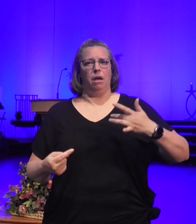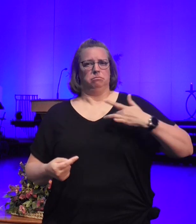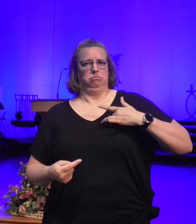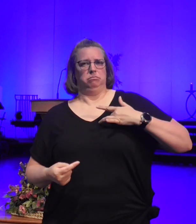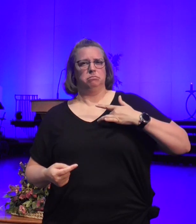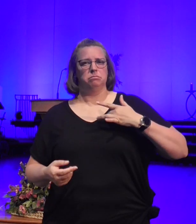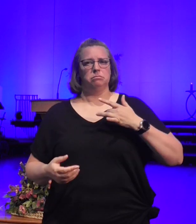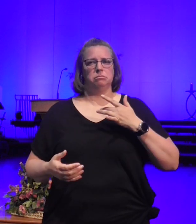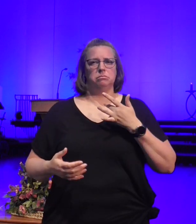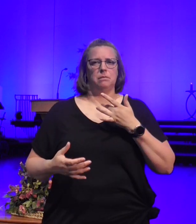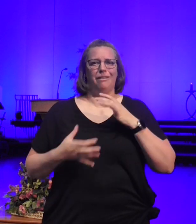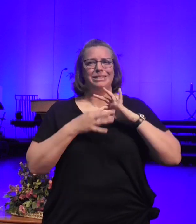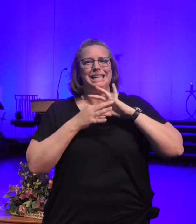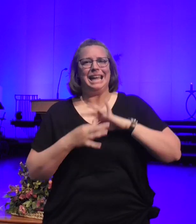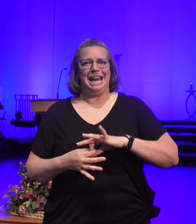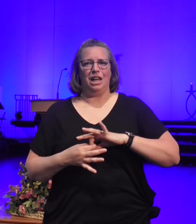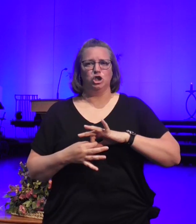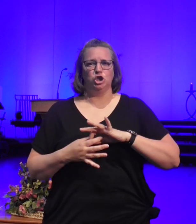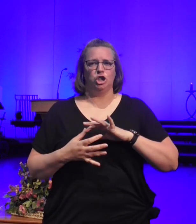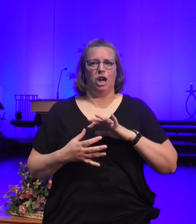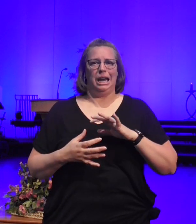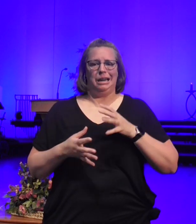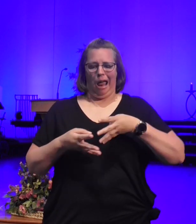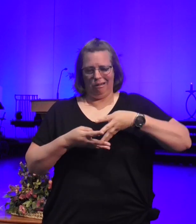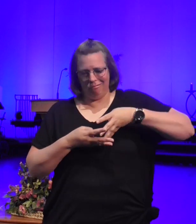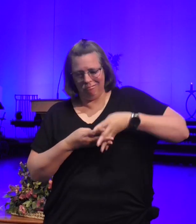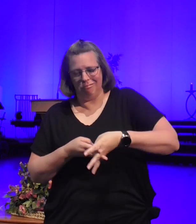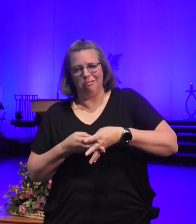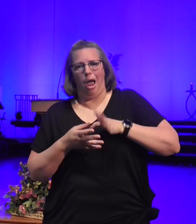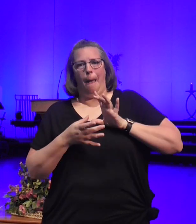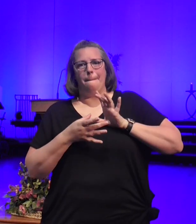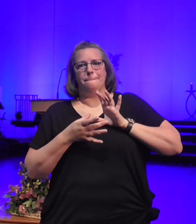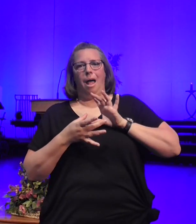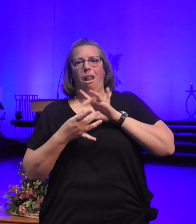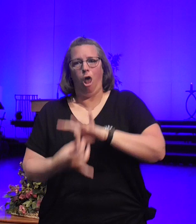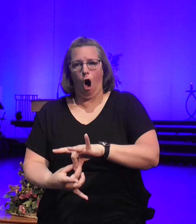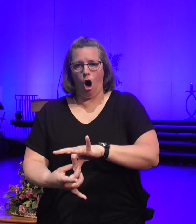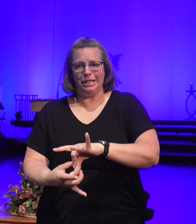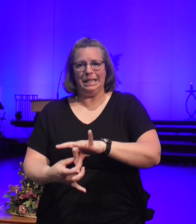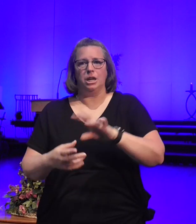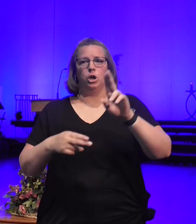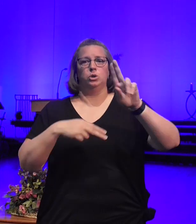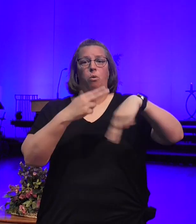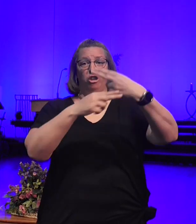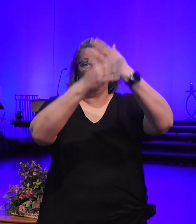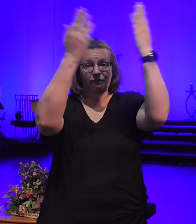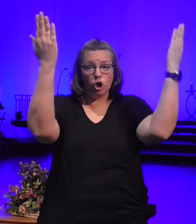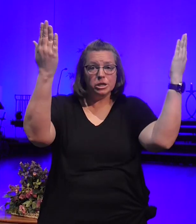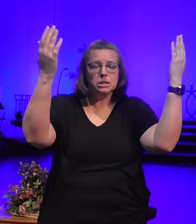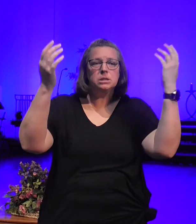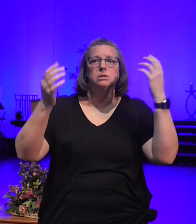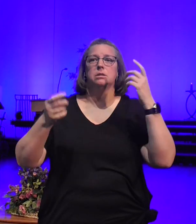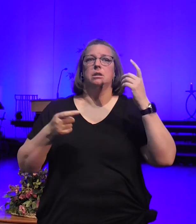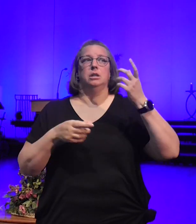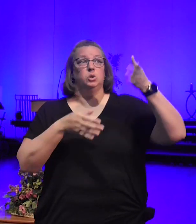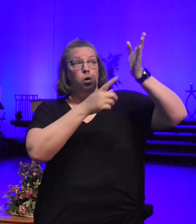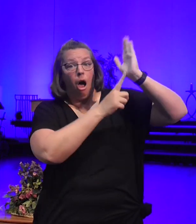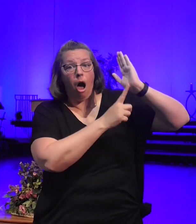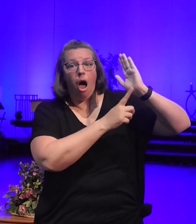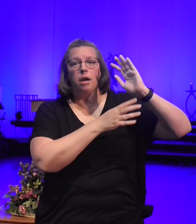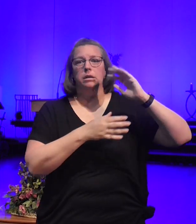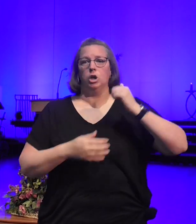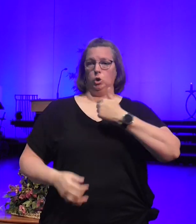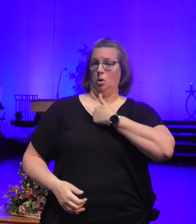of connection and anchored belonging to the universe, to our God,